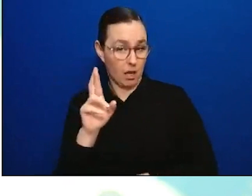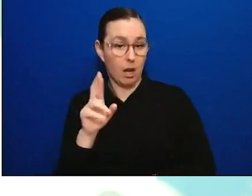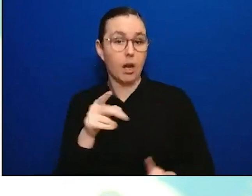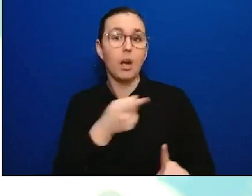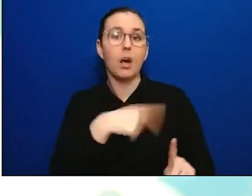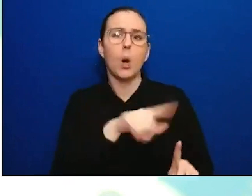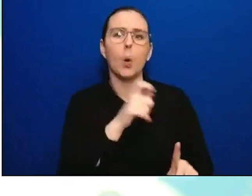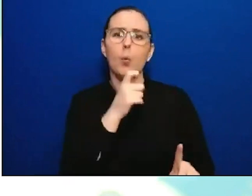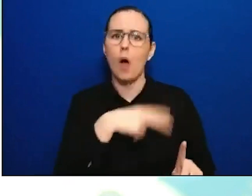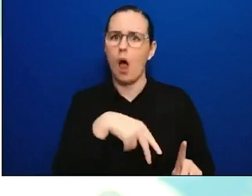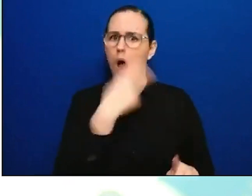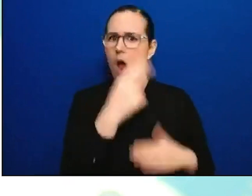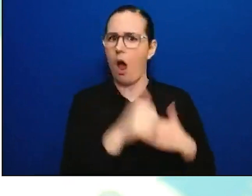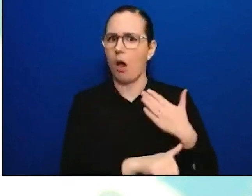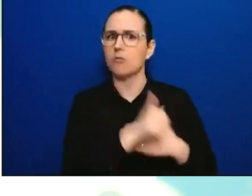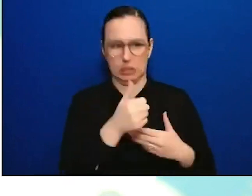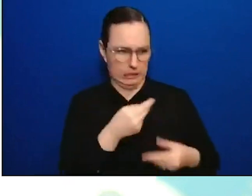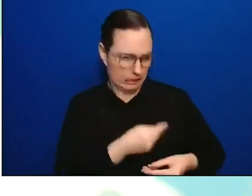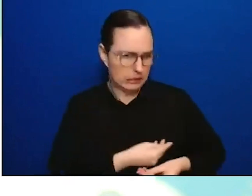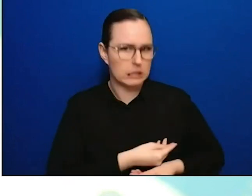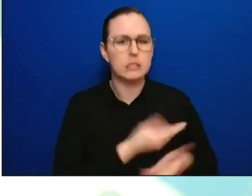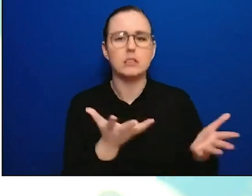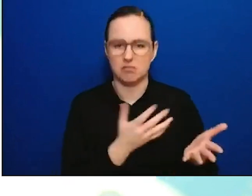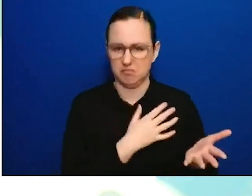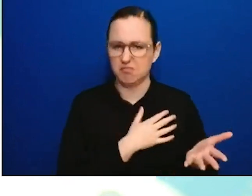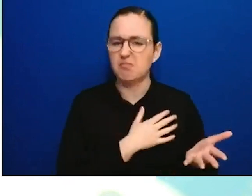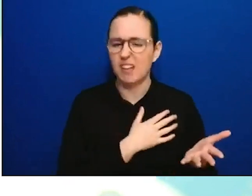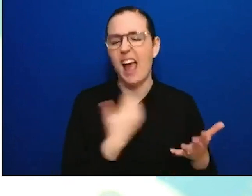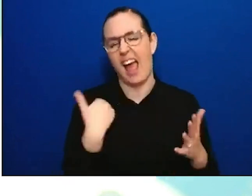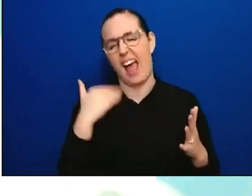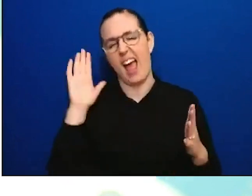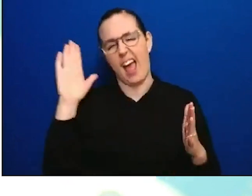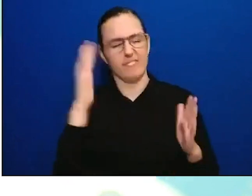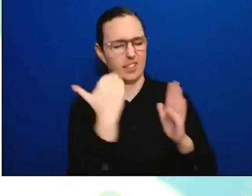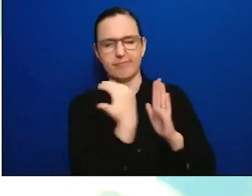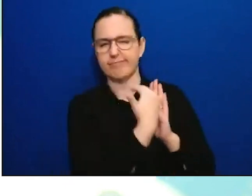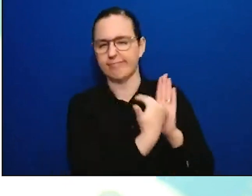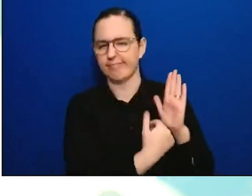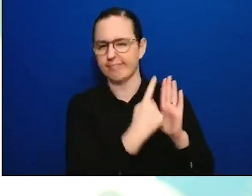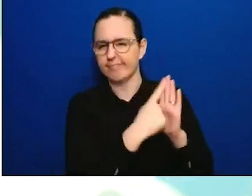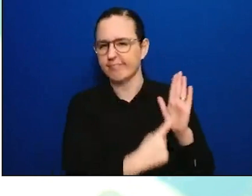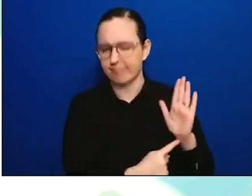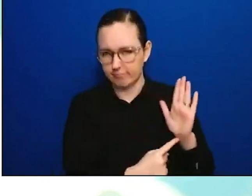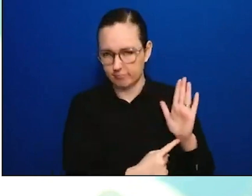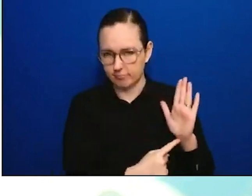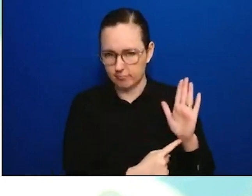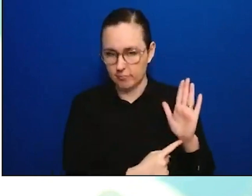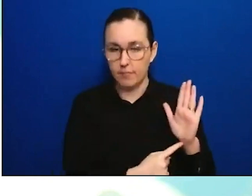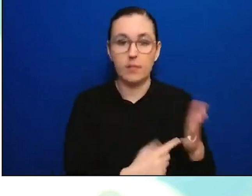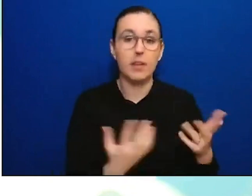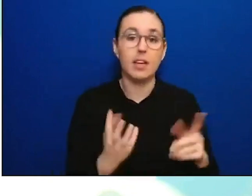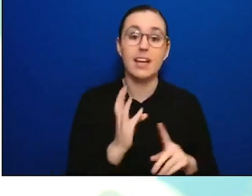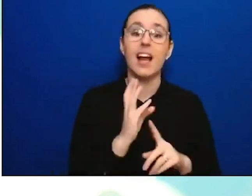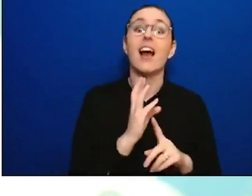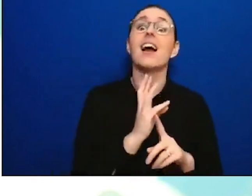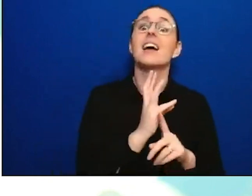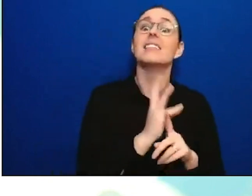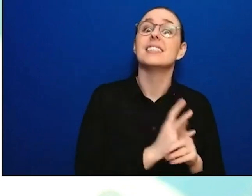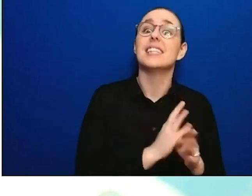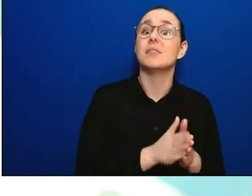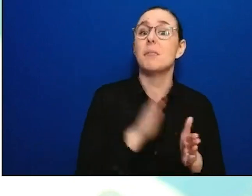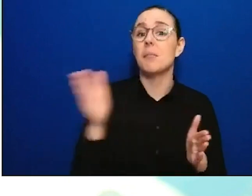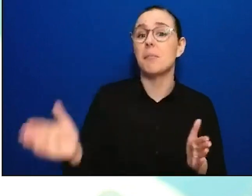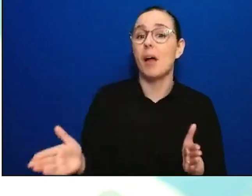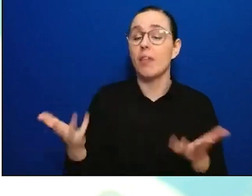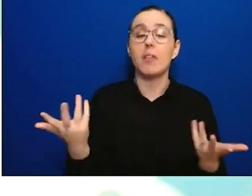be provided to people who are at high risk, and we for a number of conditions, and we have those outlined at